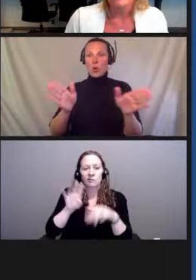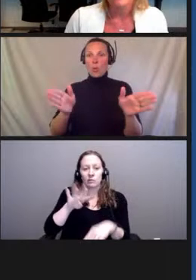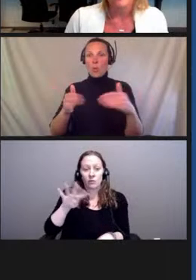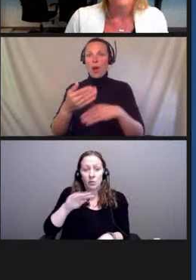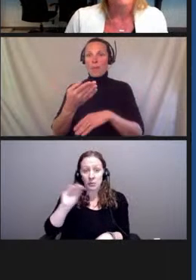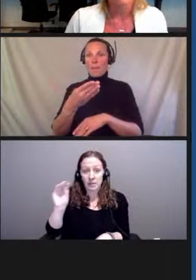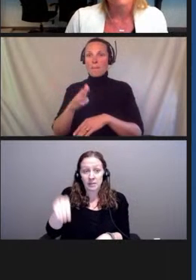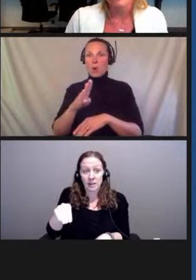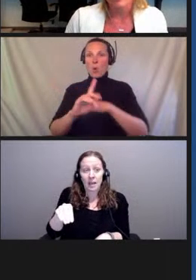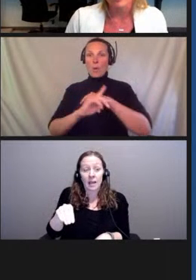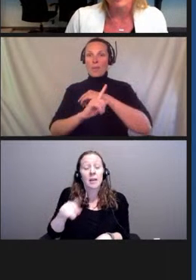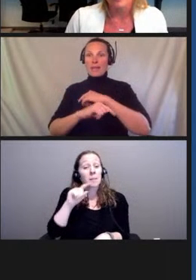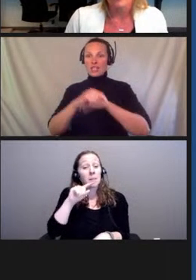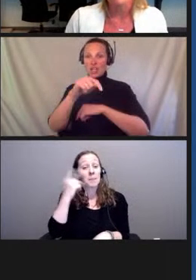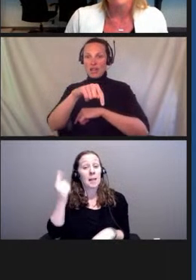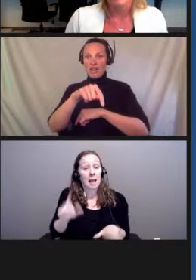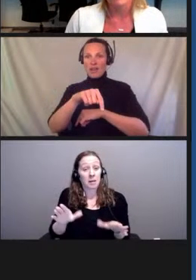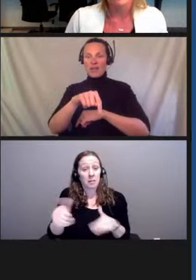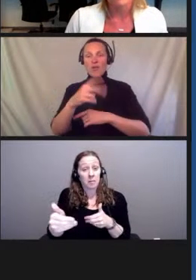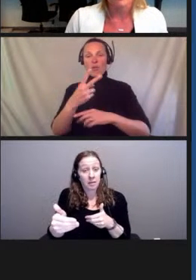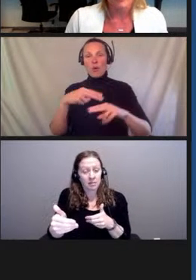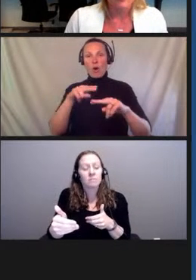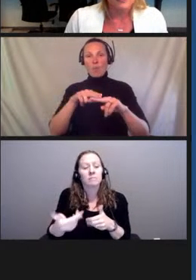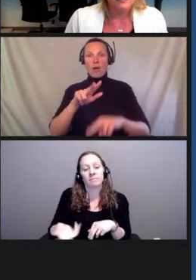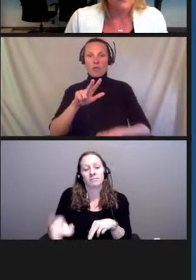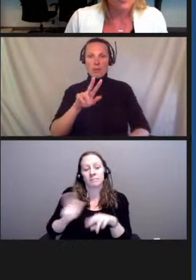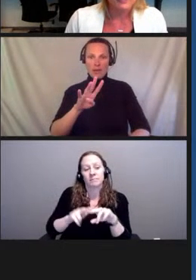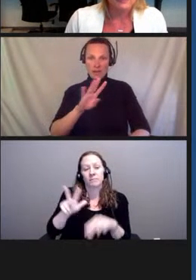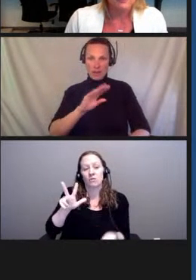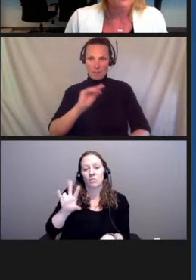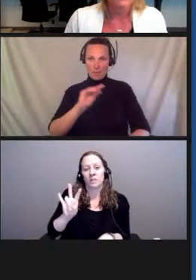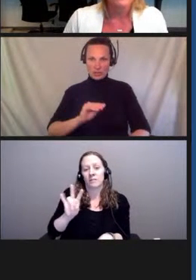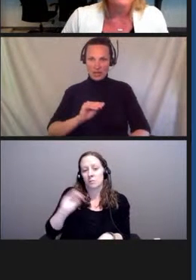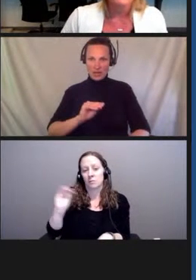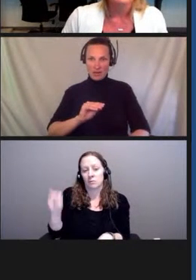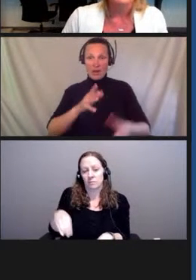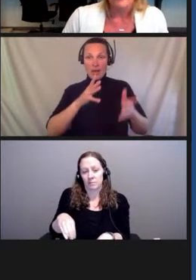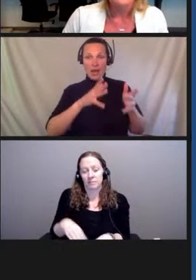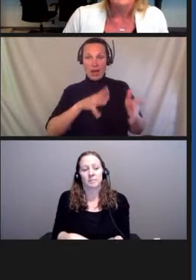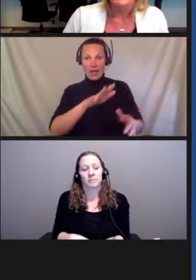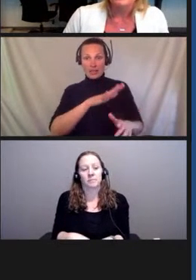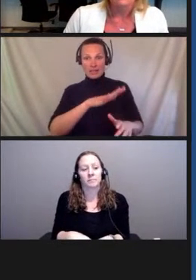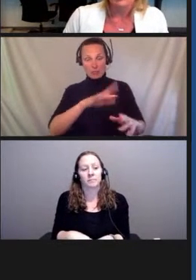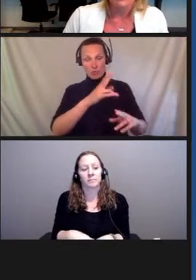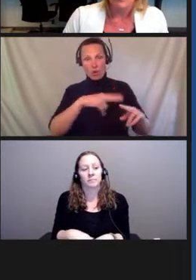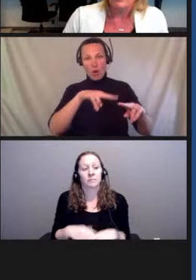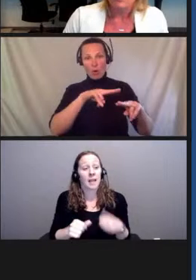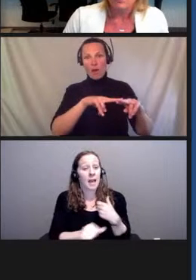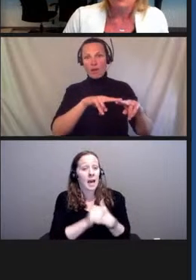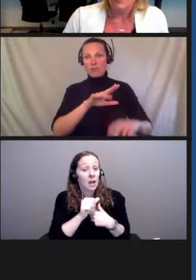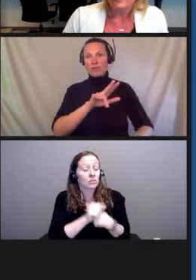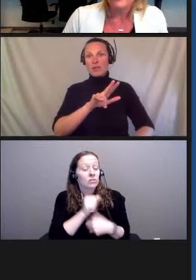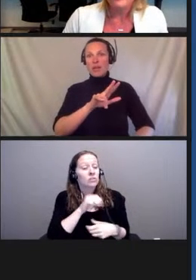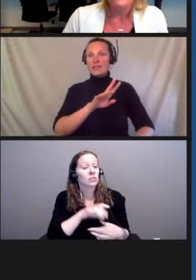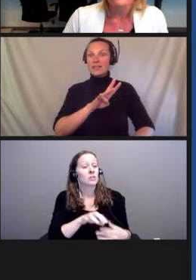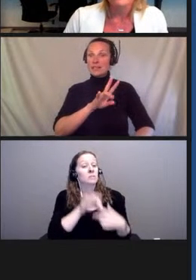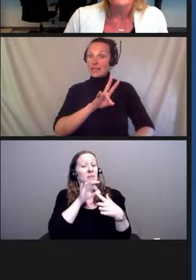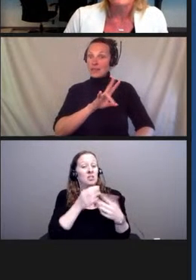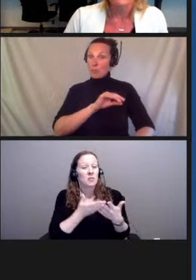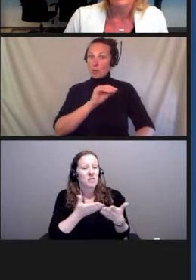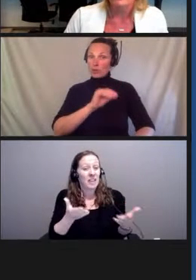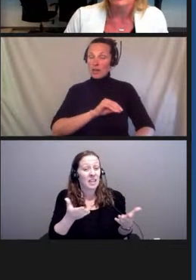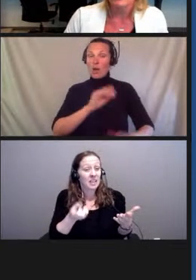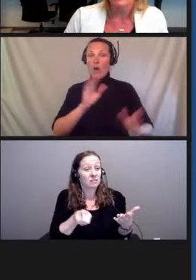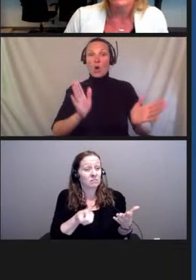44%, and black bin materials are projected to increase by 37%. So hazardous and special products